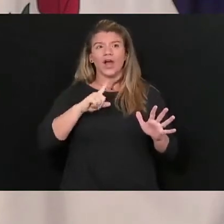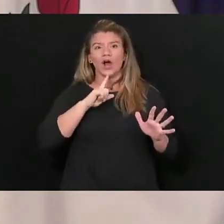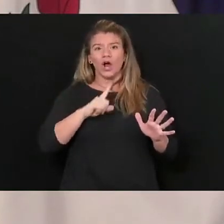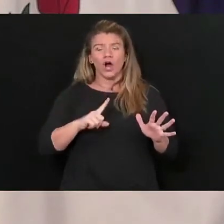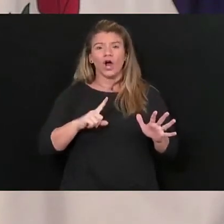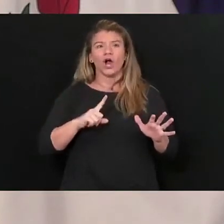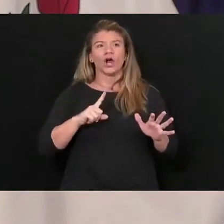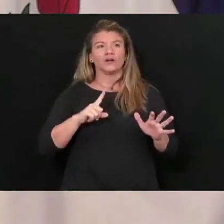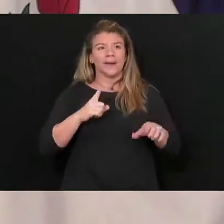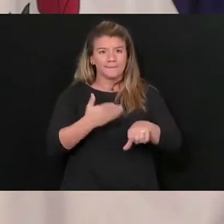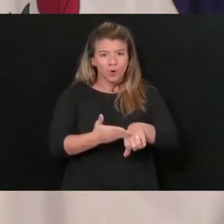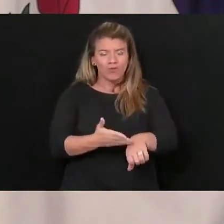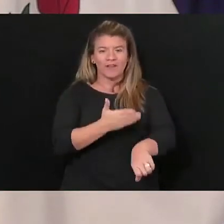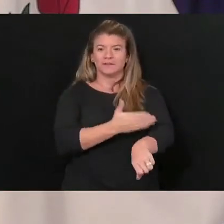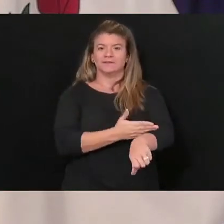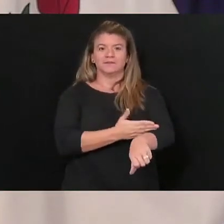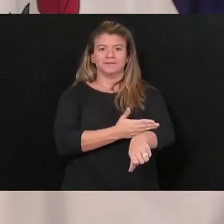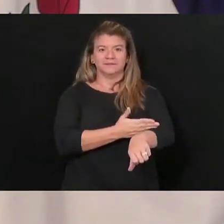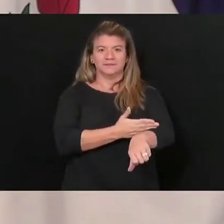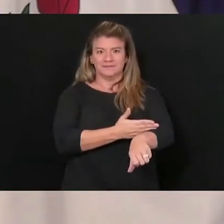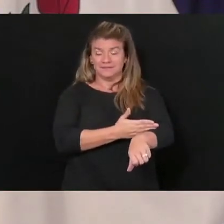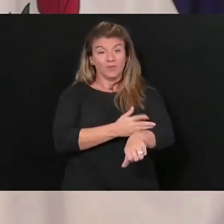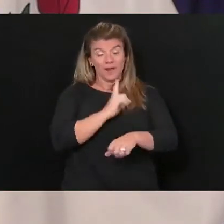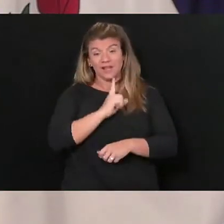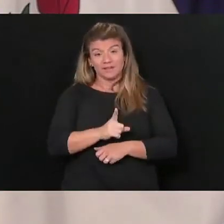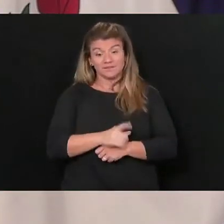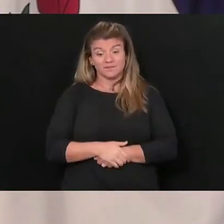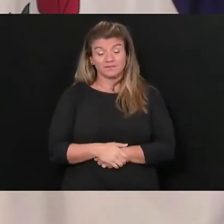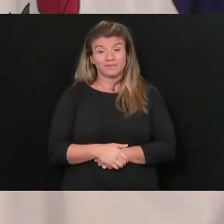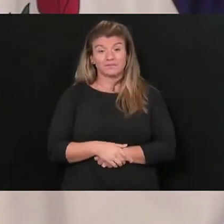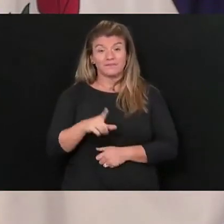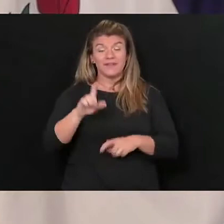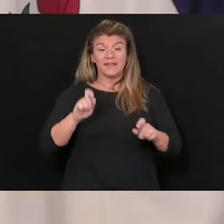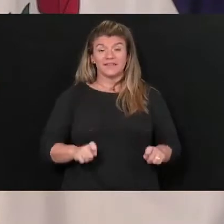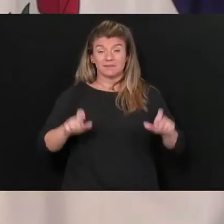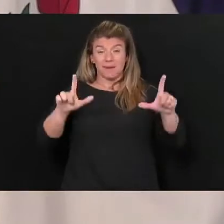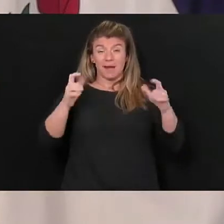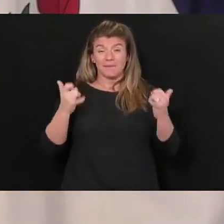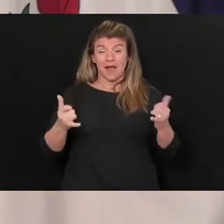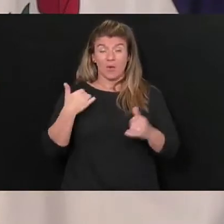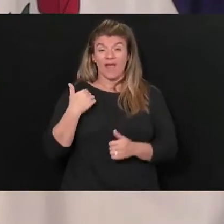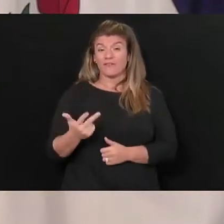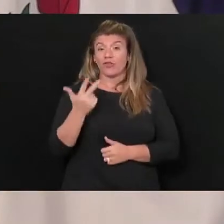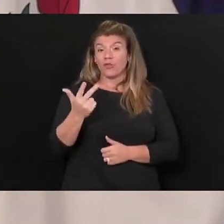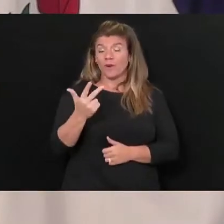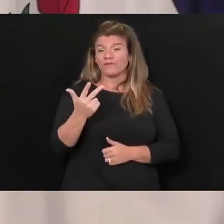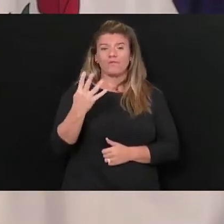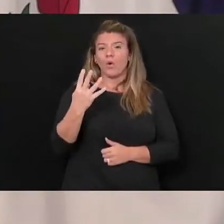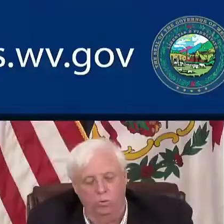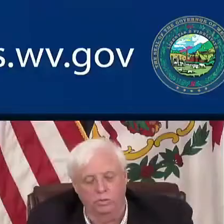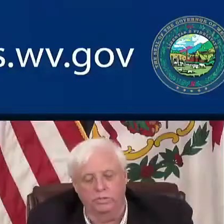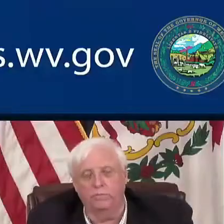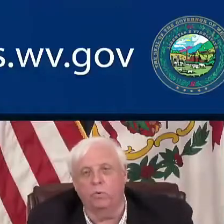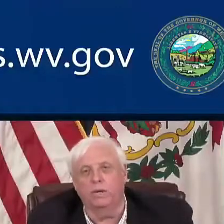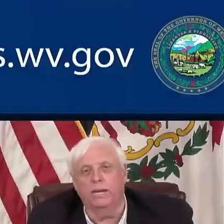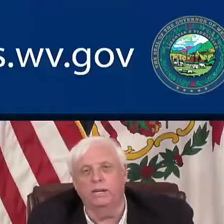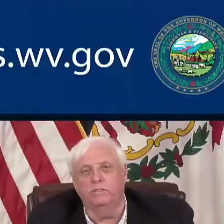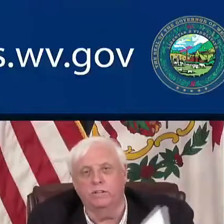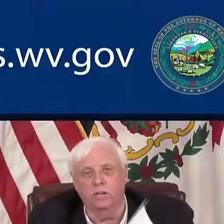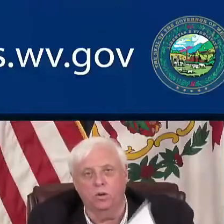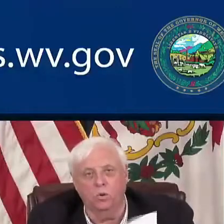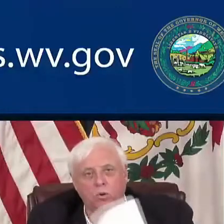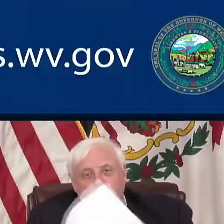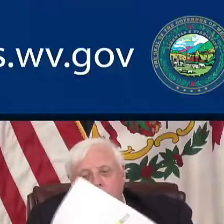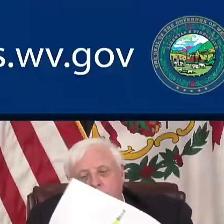at least and everything. And so in this mapping right now, we have 4 counties in the orange and 4 counties